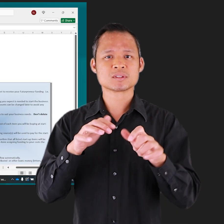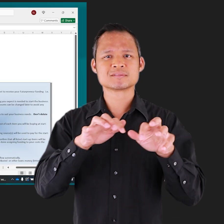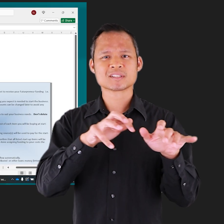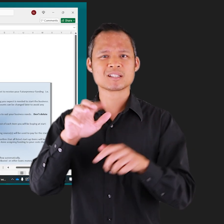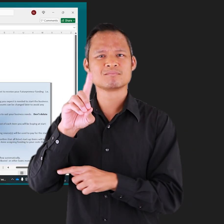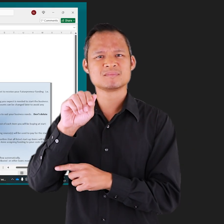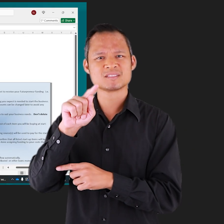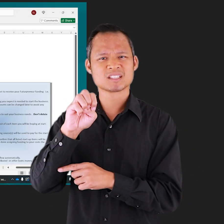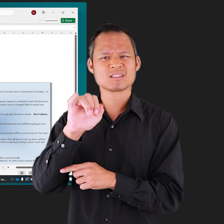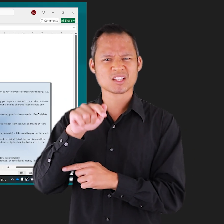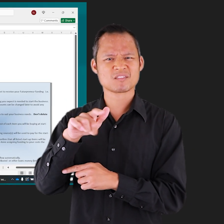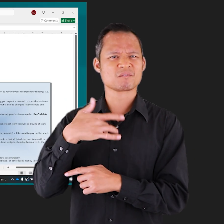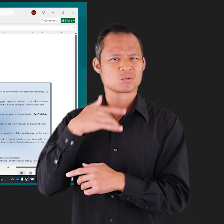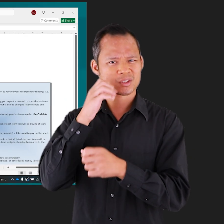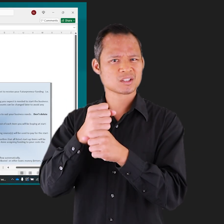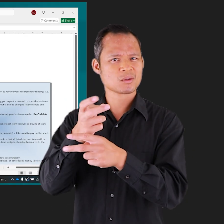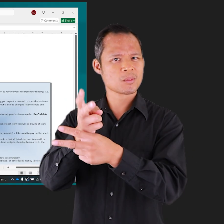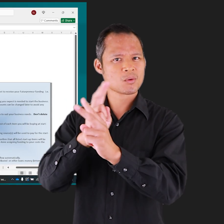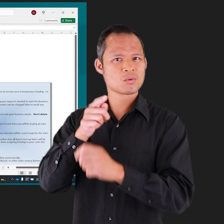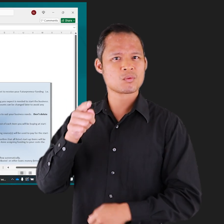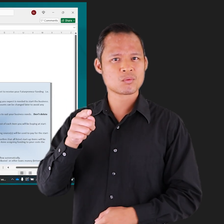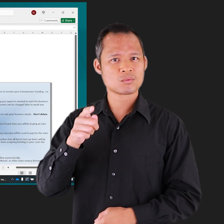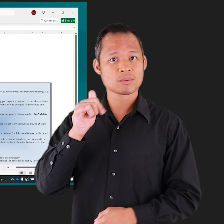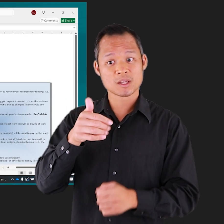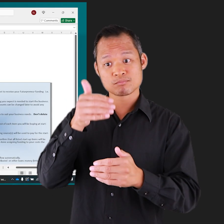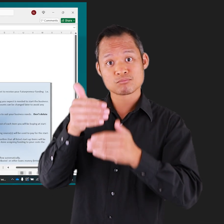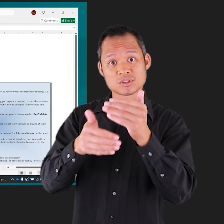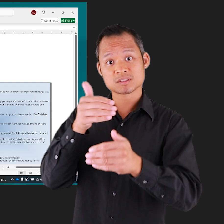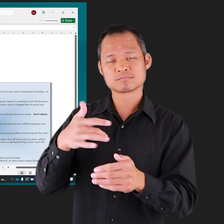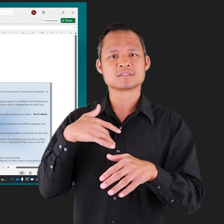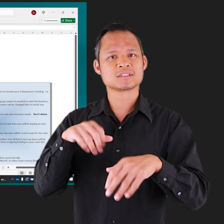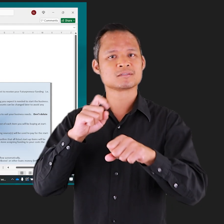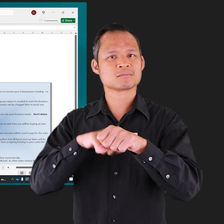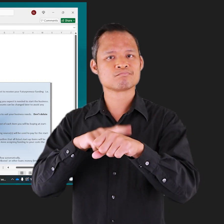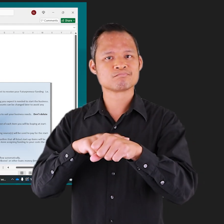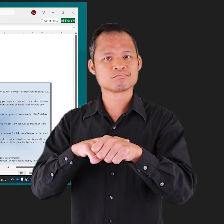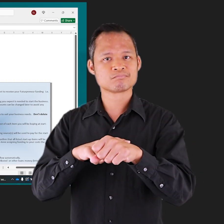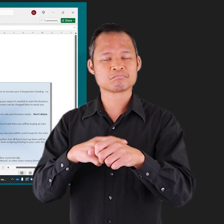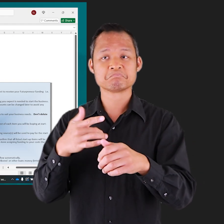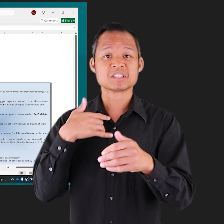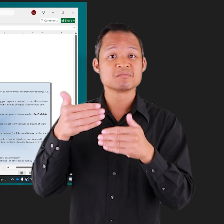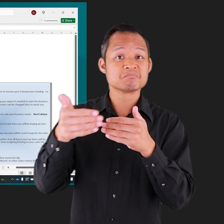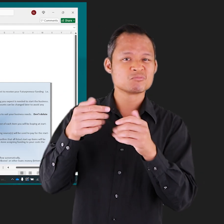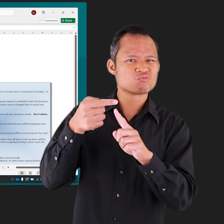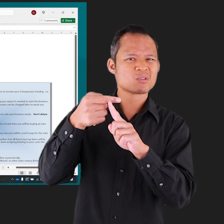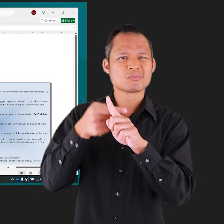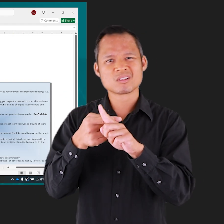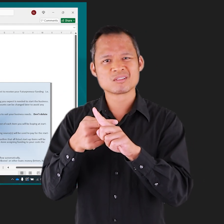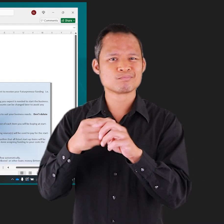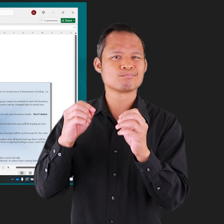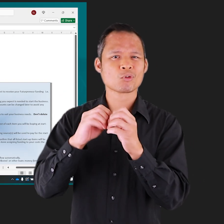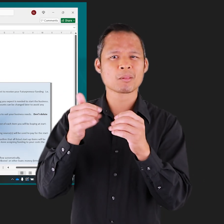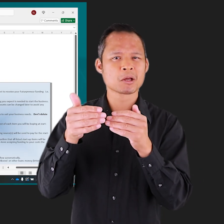1, fill in the date you believe you will receive the loan. Because of the nature of receiving a loan takes time, the earliest you will be